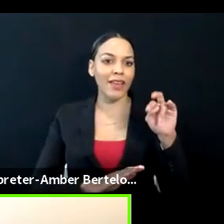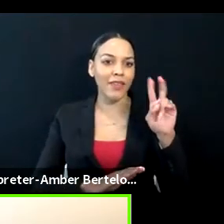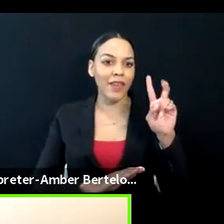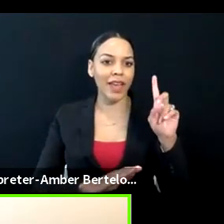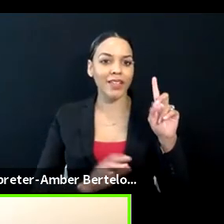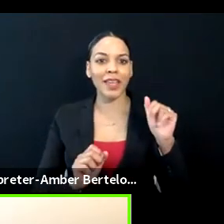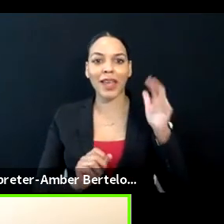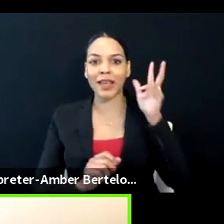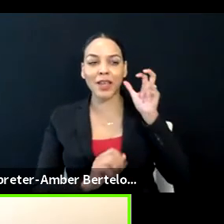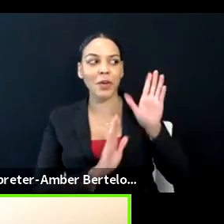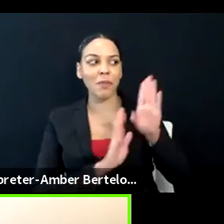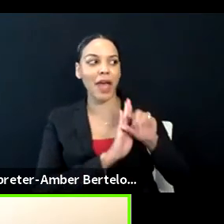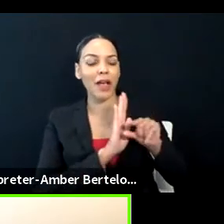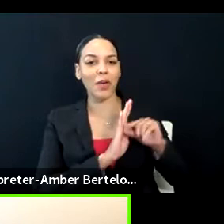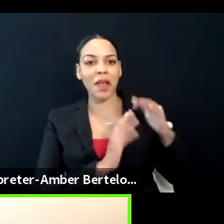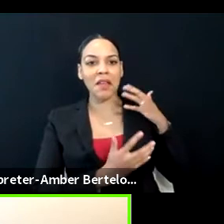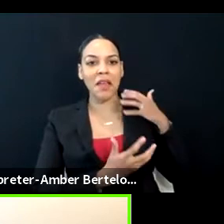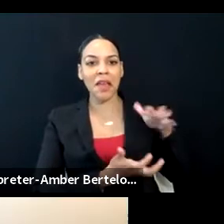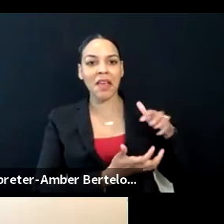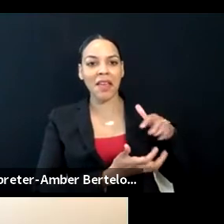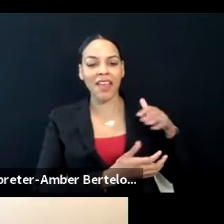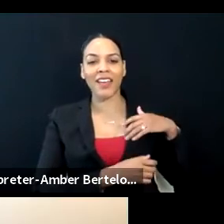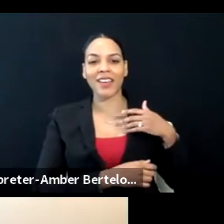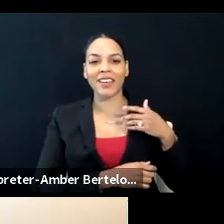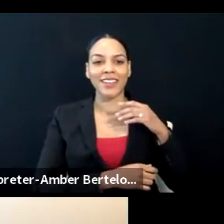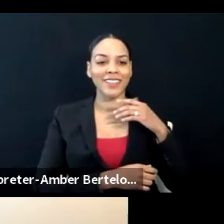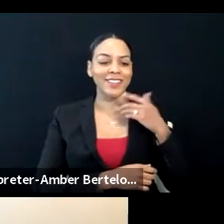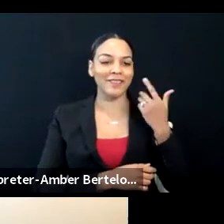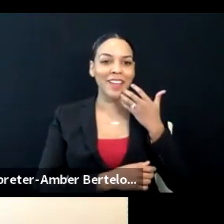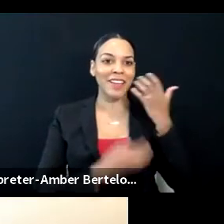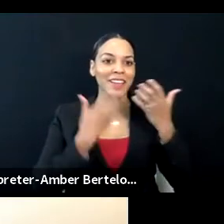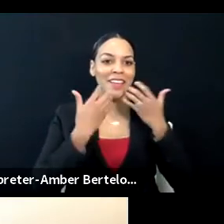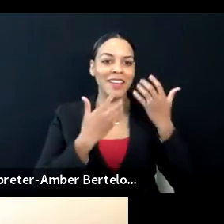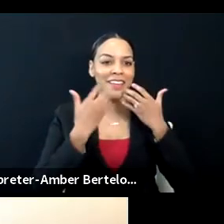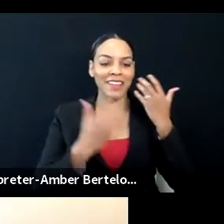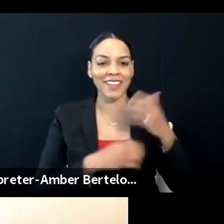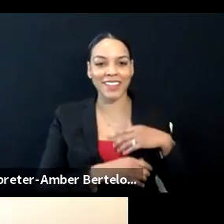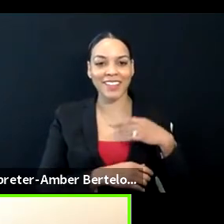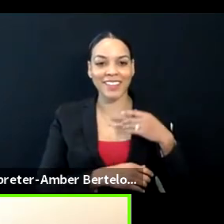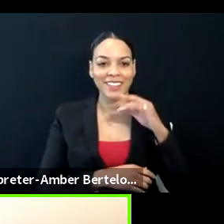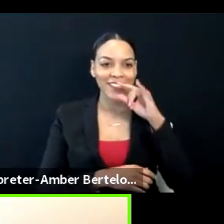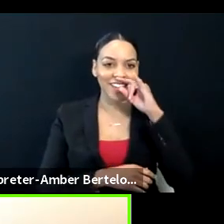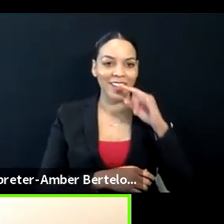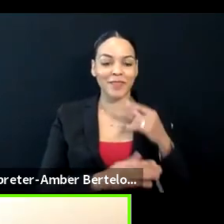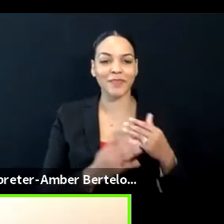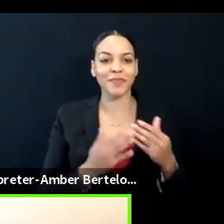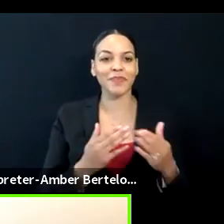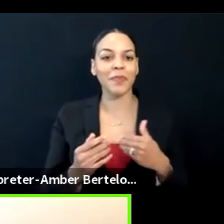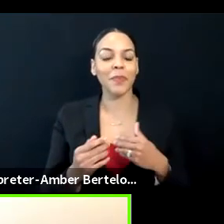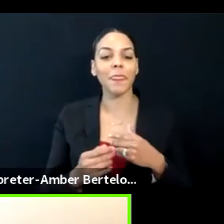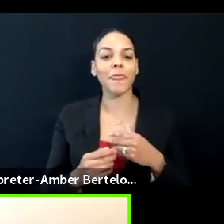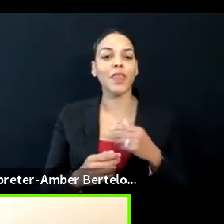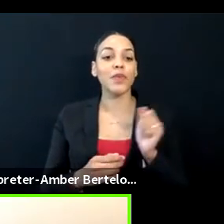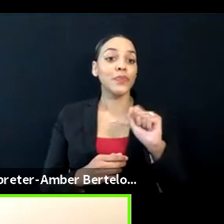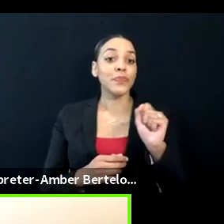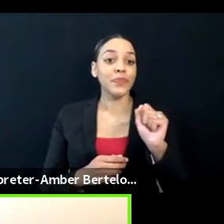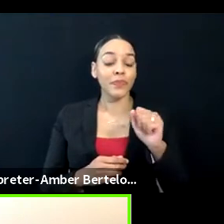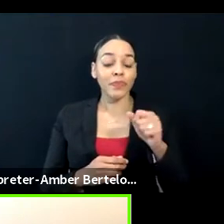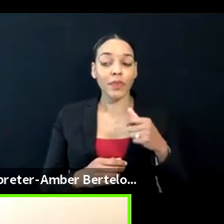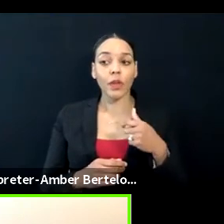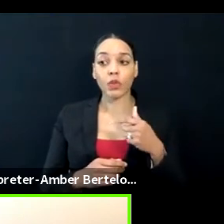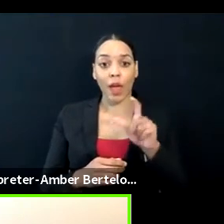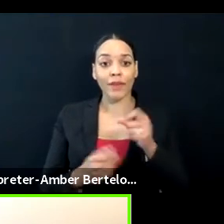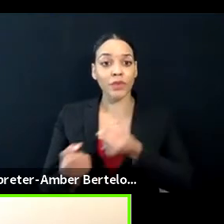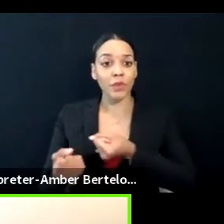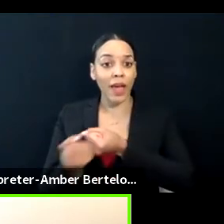of them in the background now. Yeah. But yeah, and so having to not only advocate for